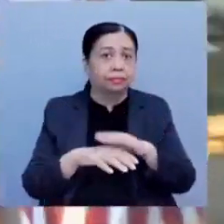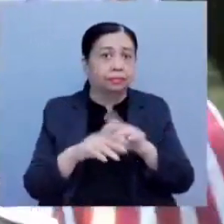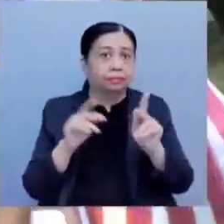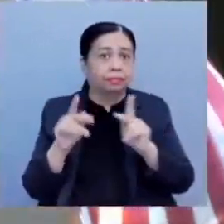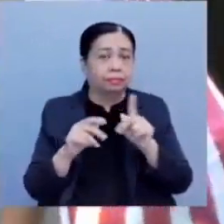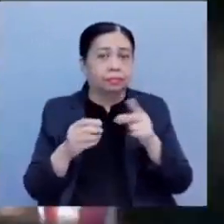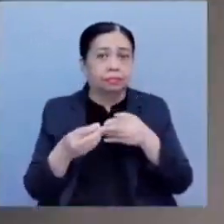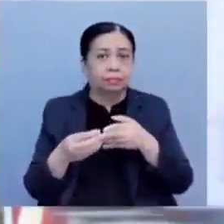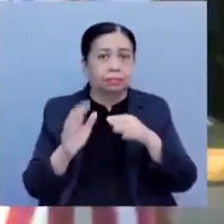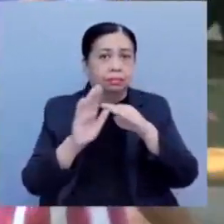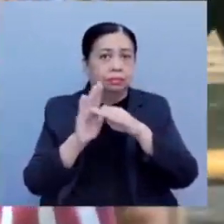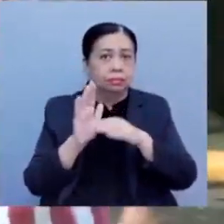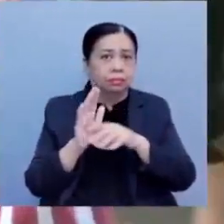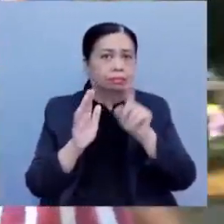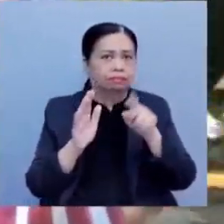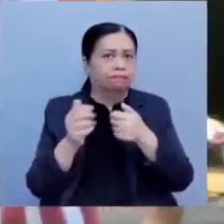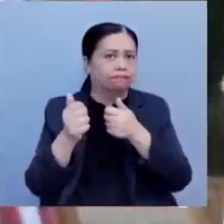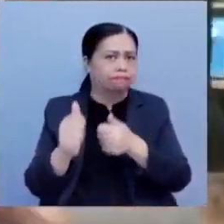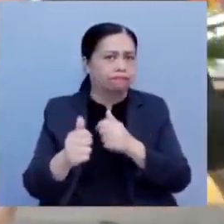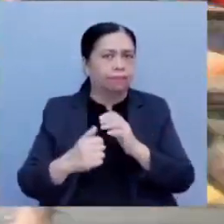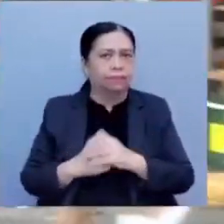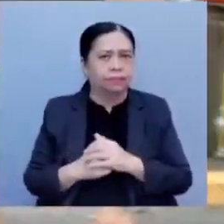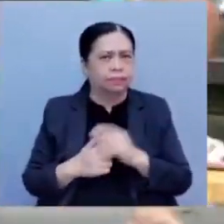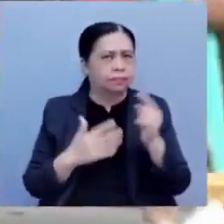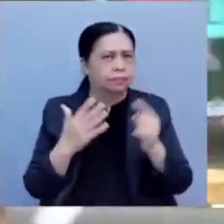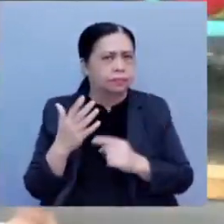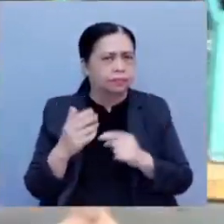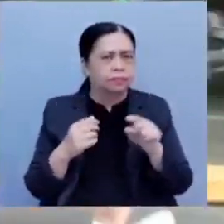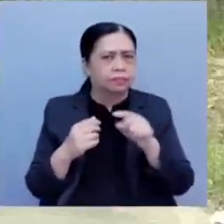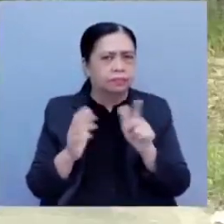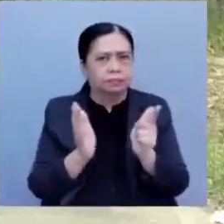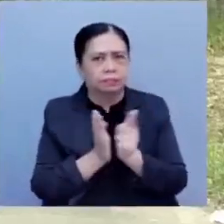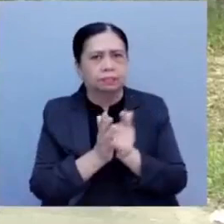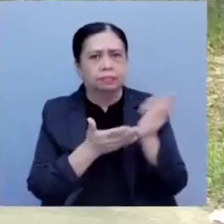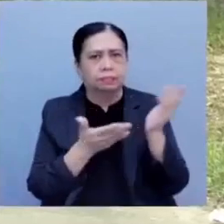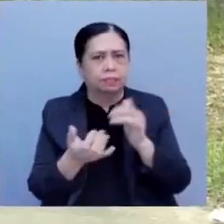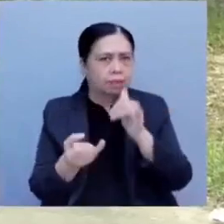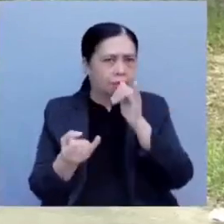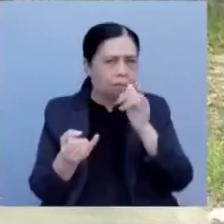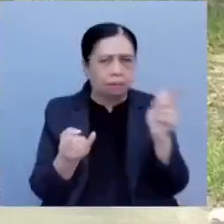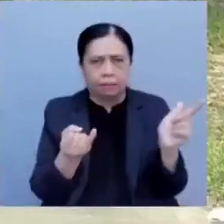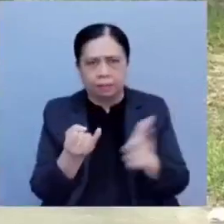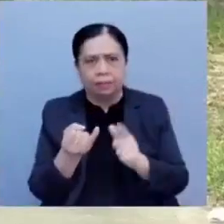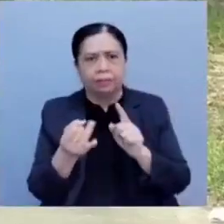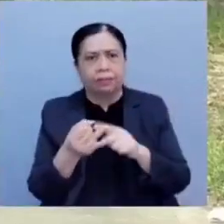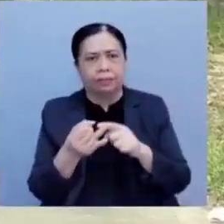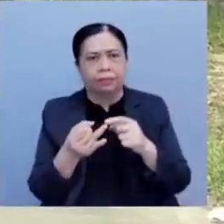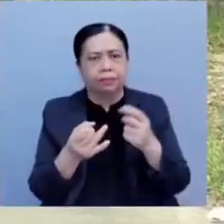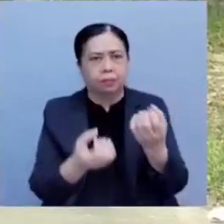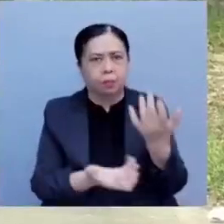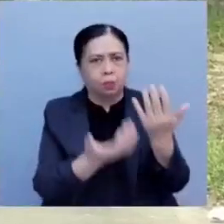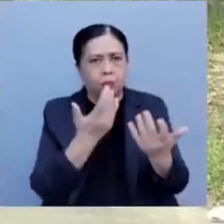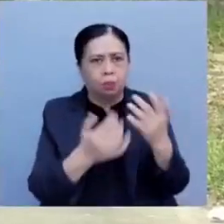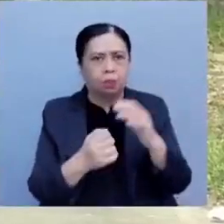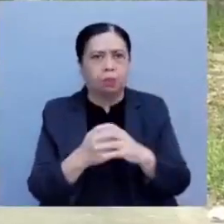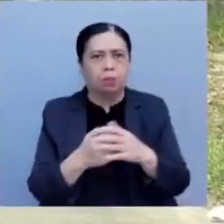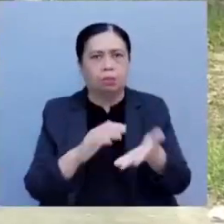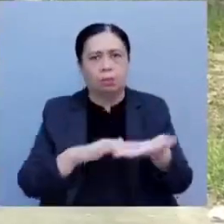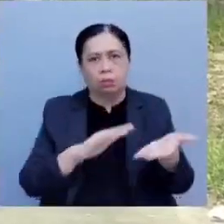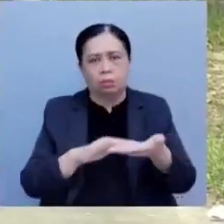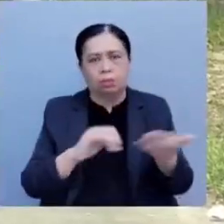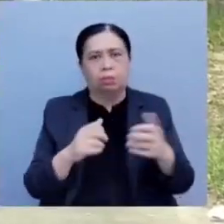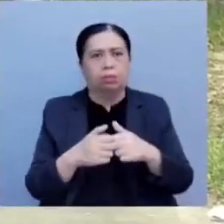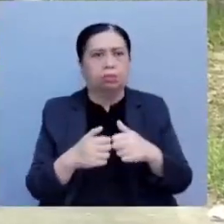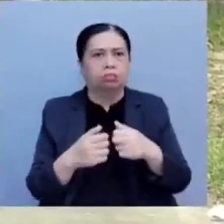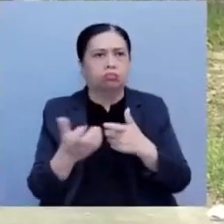guidelines to be followed this year. These include the prohibition of bringing alcoholic beverages, flammable materials, playing cards, firearms,